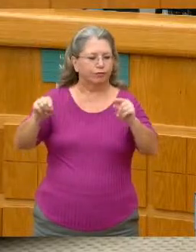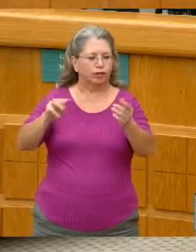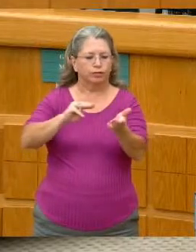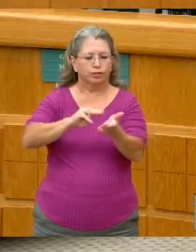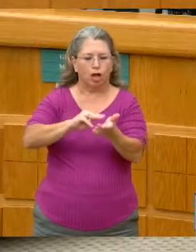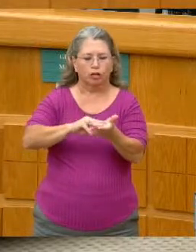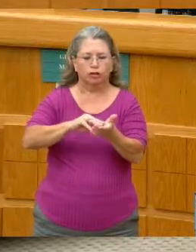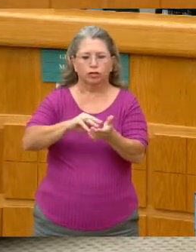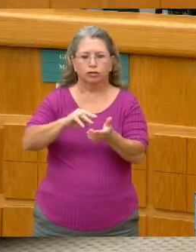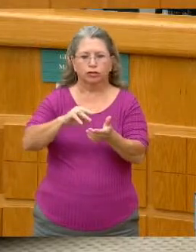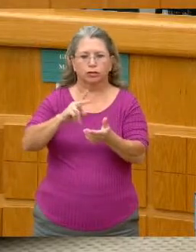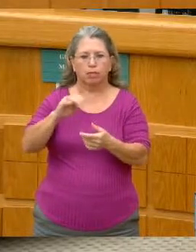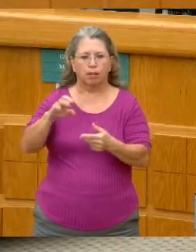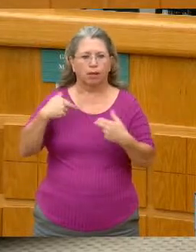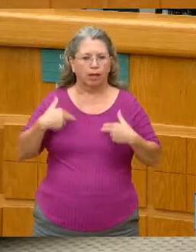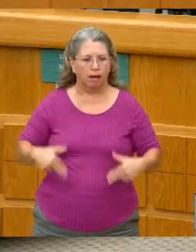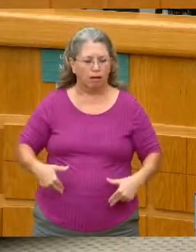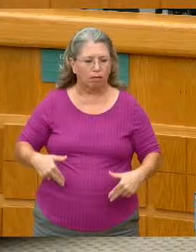health officials.